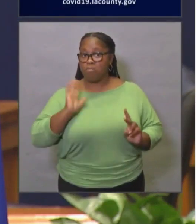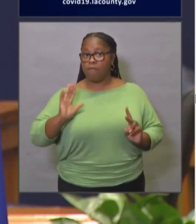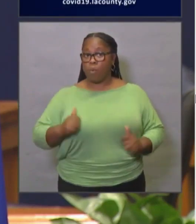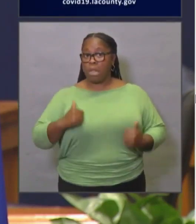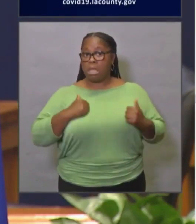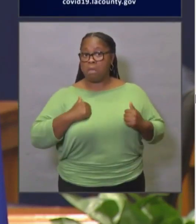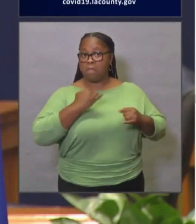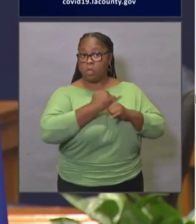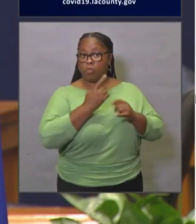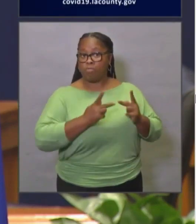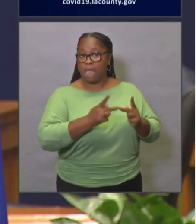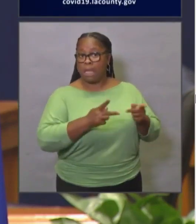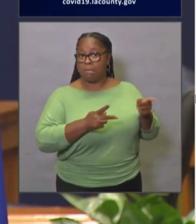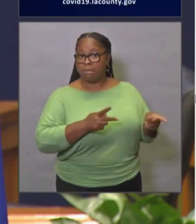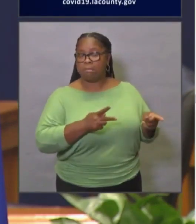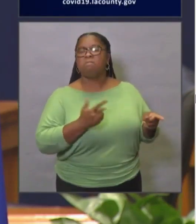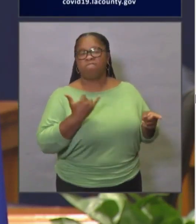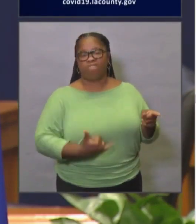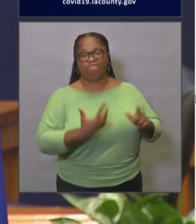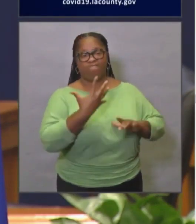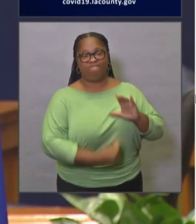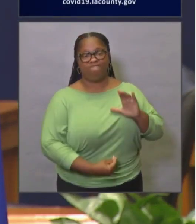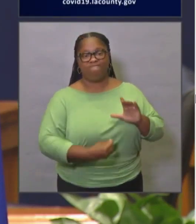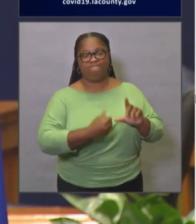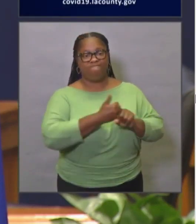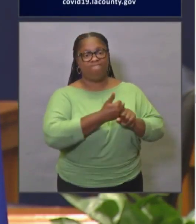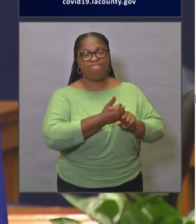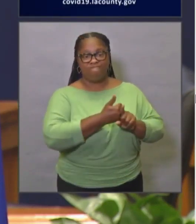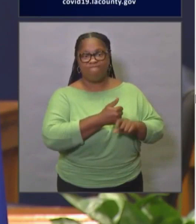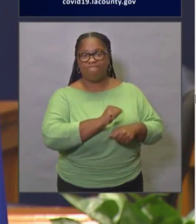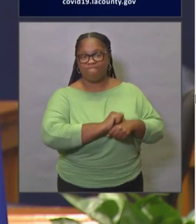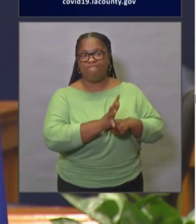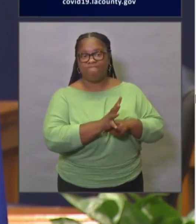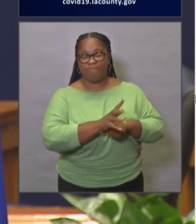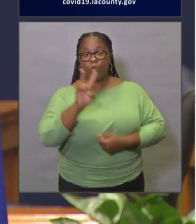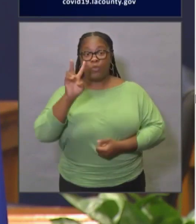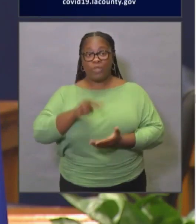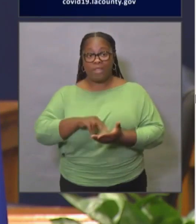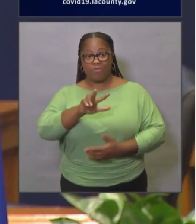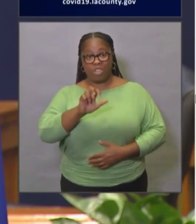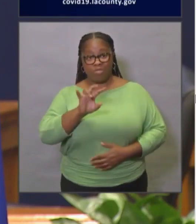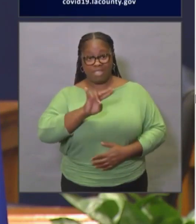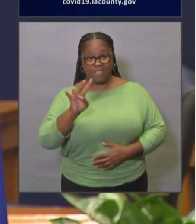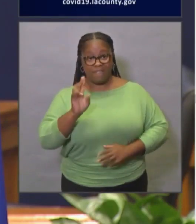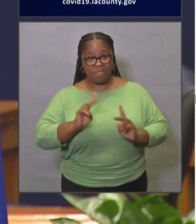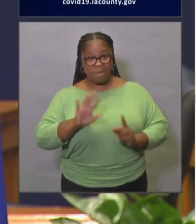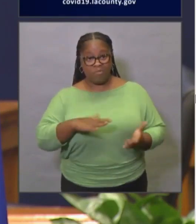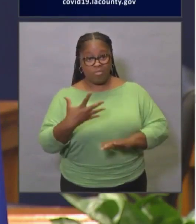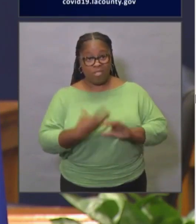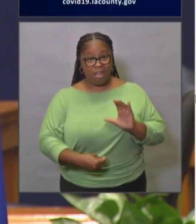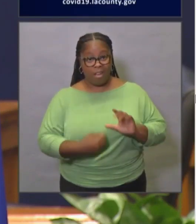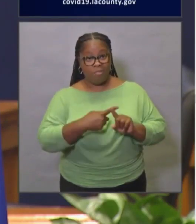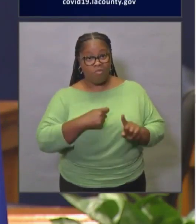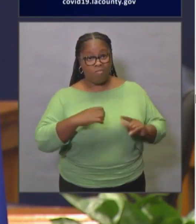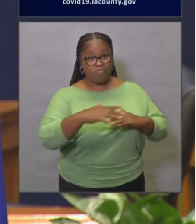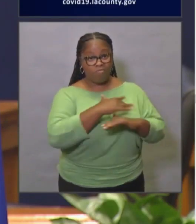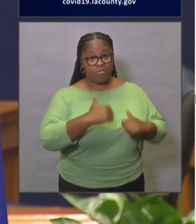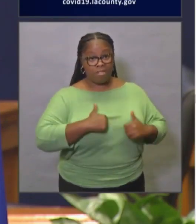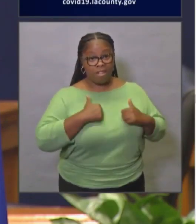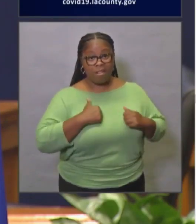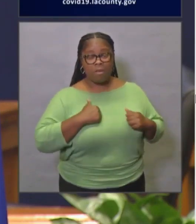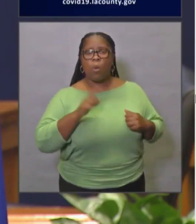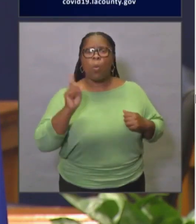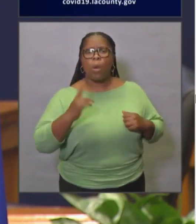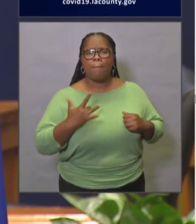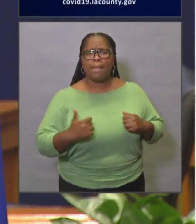so while bringing clients indoors for services that can only be done in the salon. Supervisor Hilda Solis